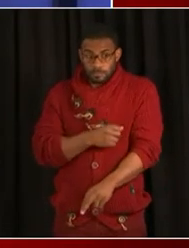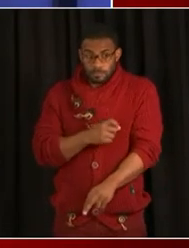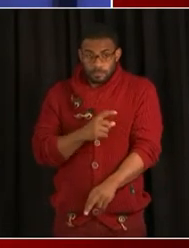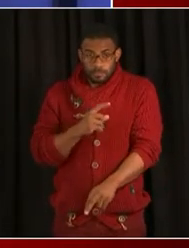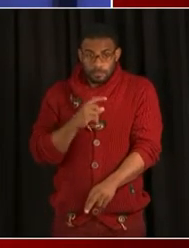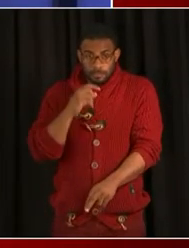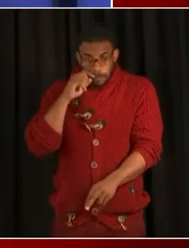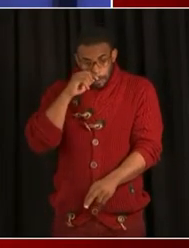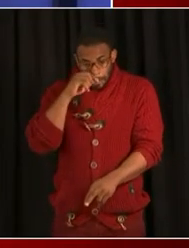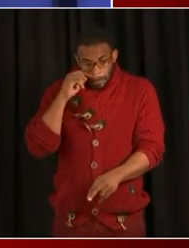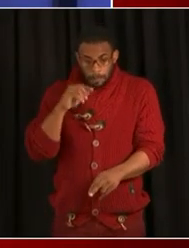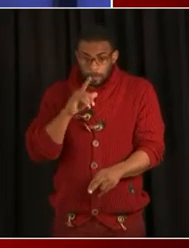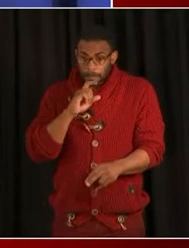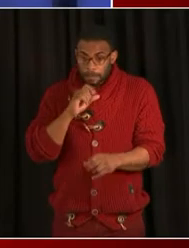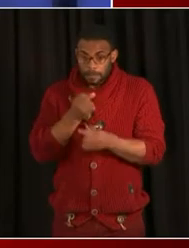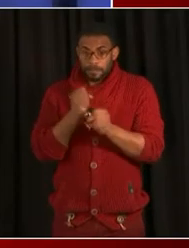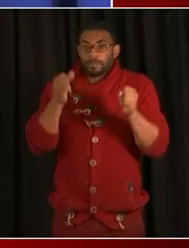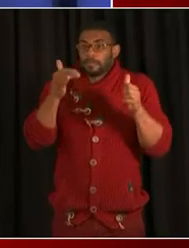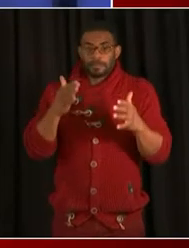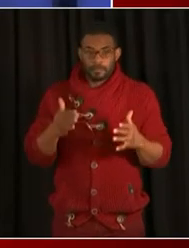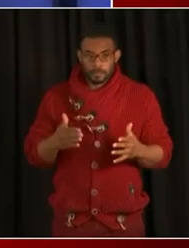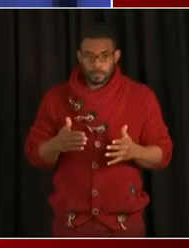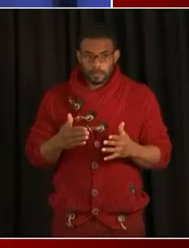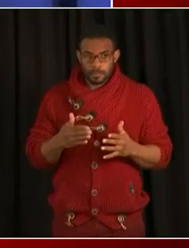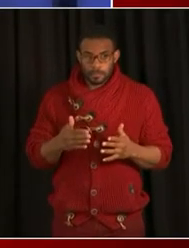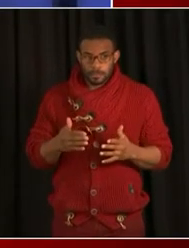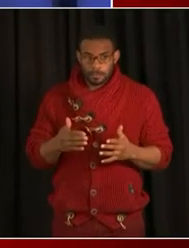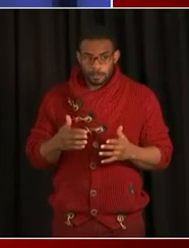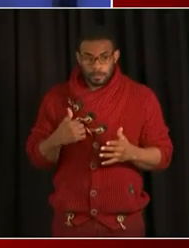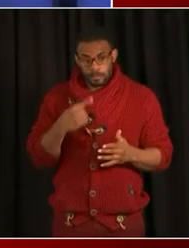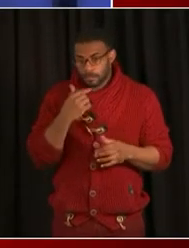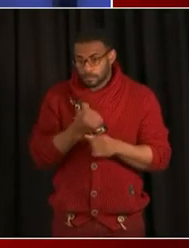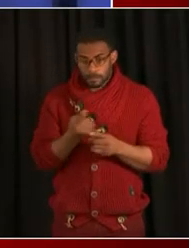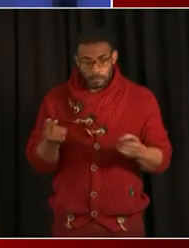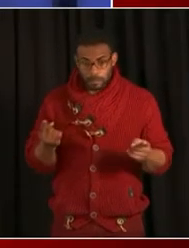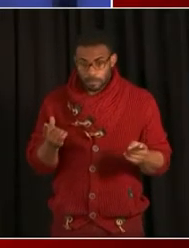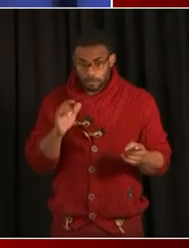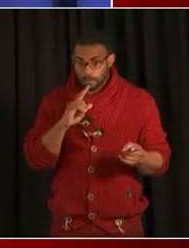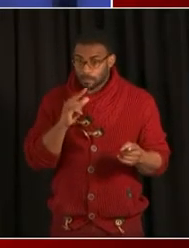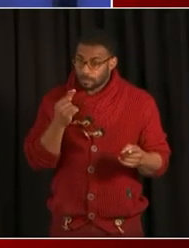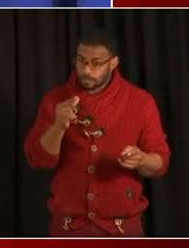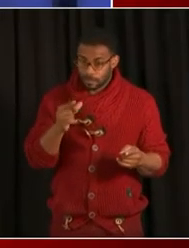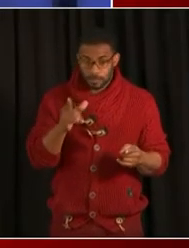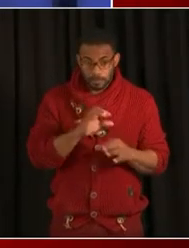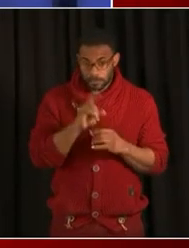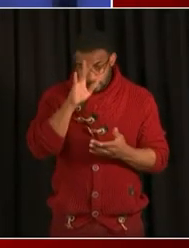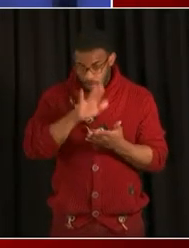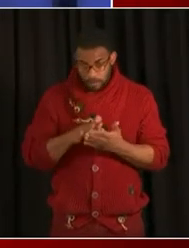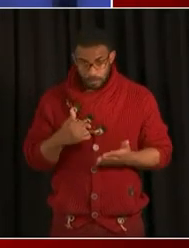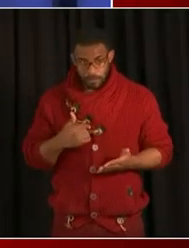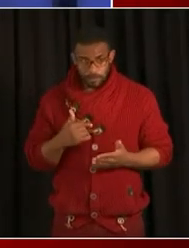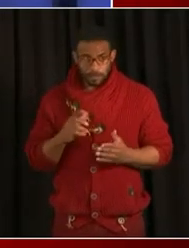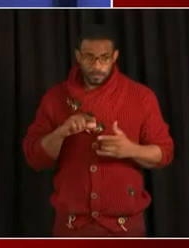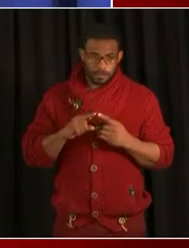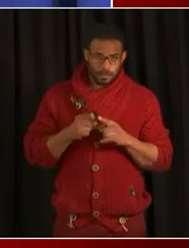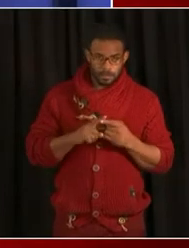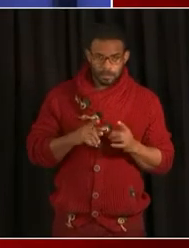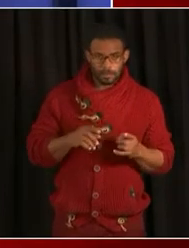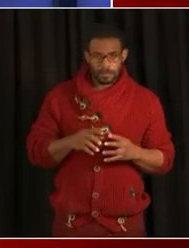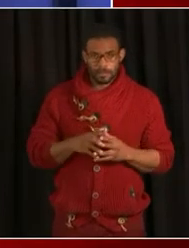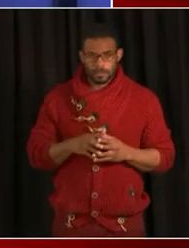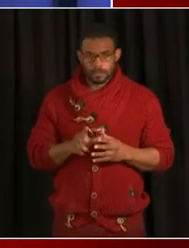vaccine is, going to be the savior. I told everybody it was going to be a while. Nobody believed me. All my